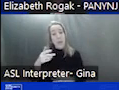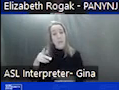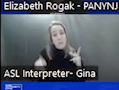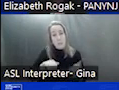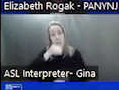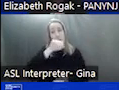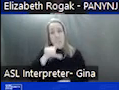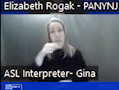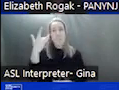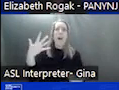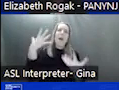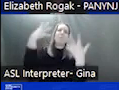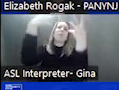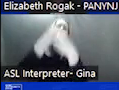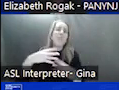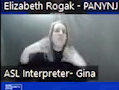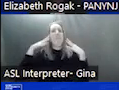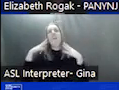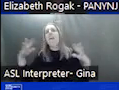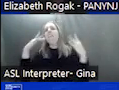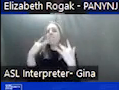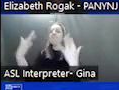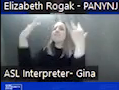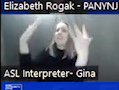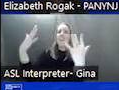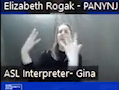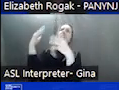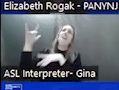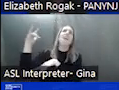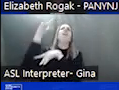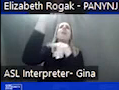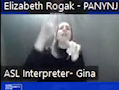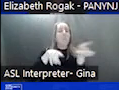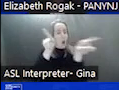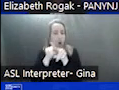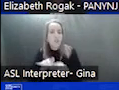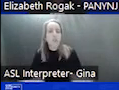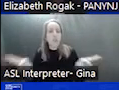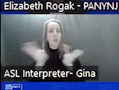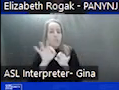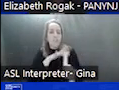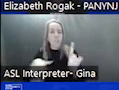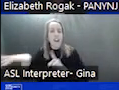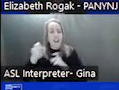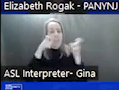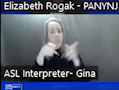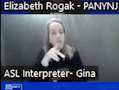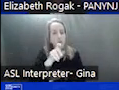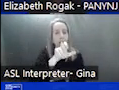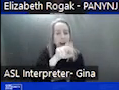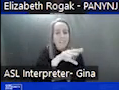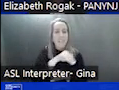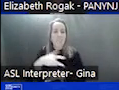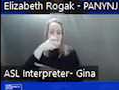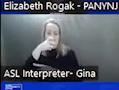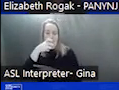to the ecosystem in so many ways, including pollination and insect control. We need birds, and National Audubon